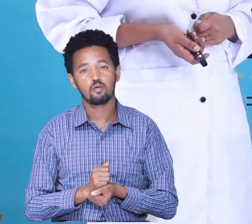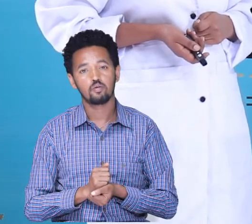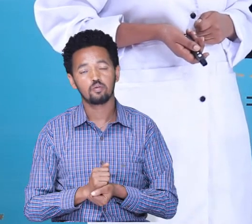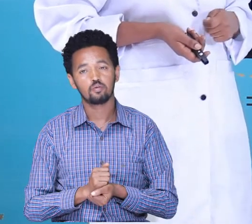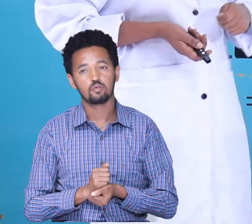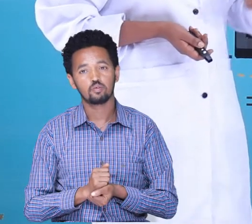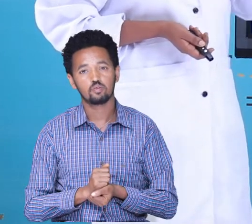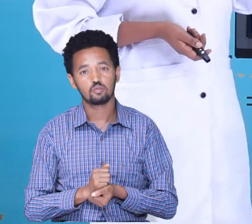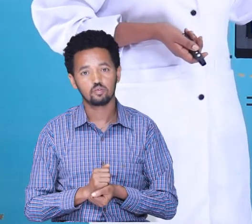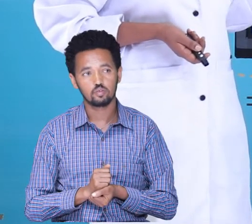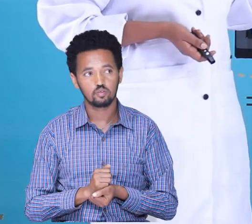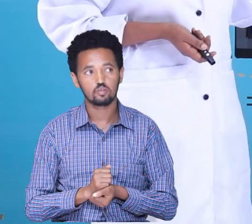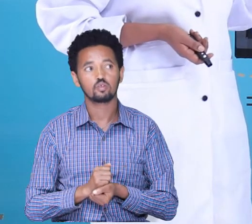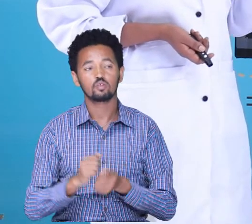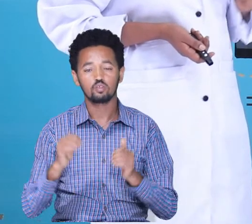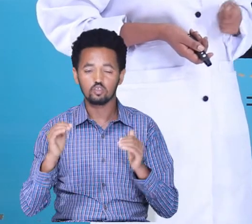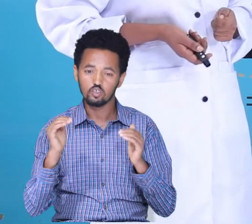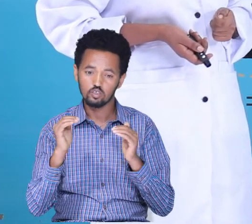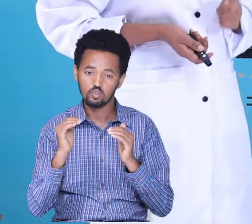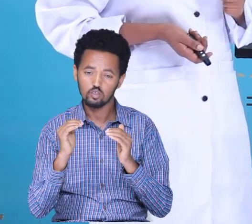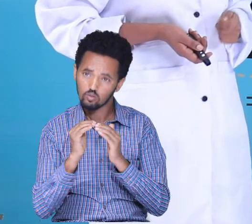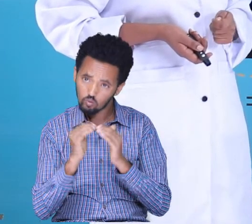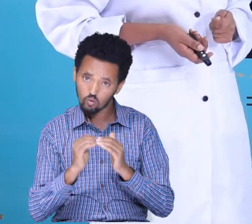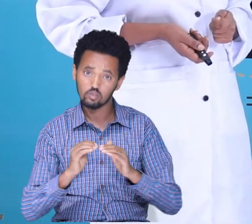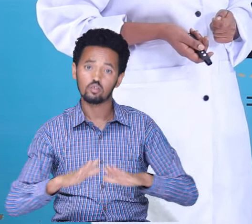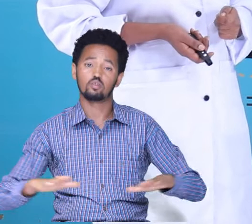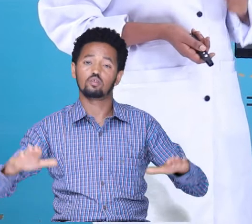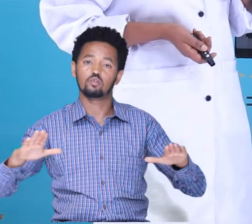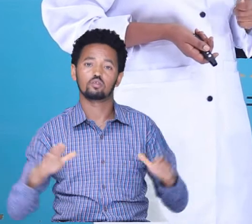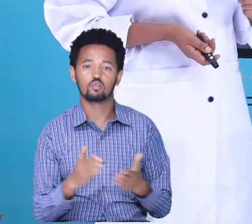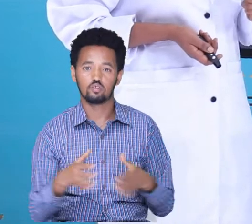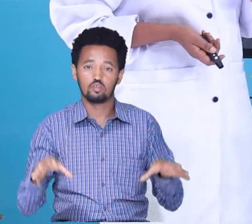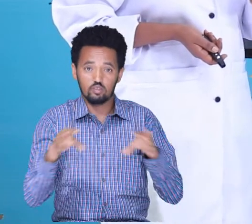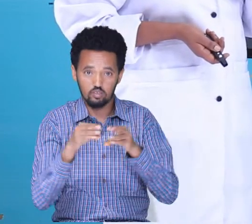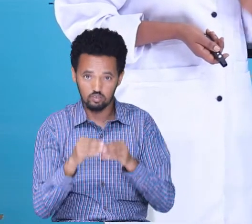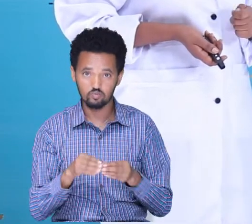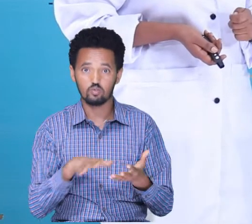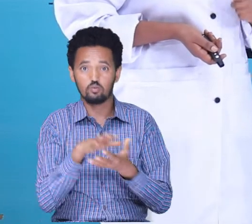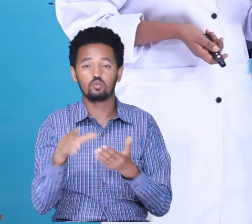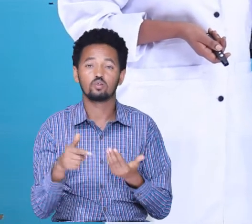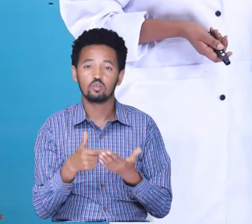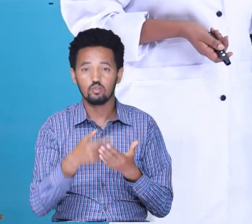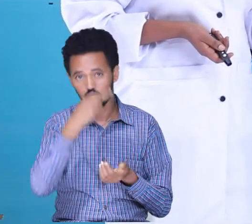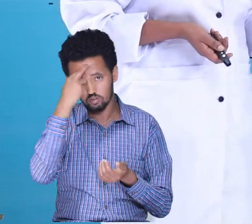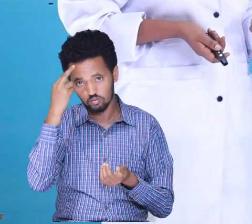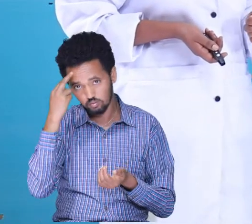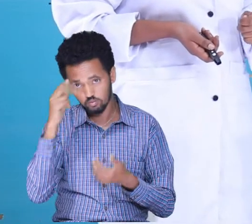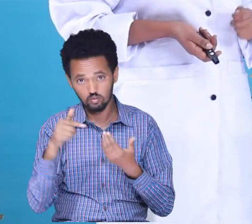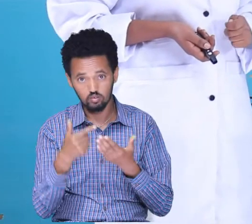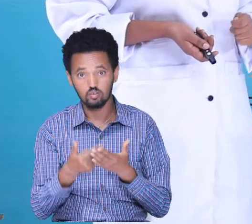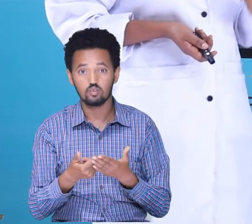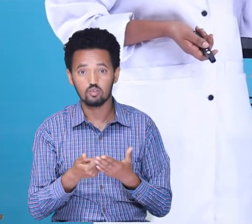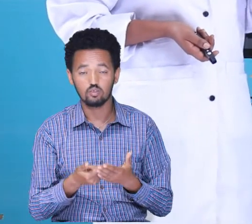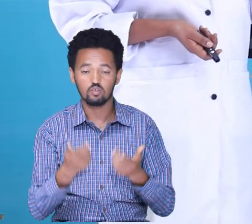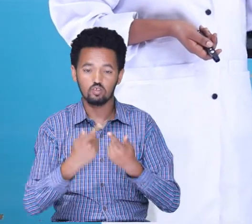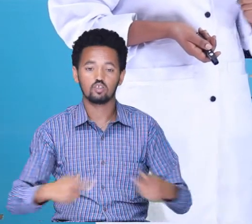rainfall. The equatorial rainforest region receive convectional type of rainfall because in this region there